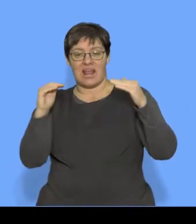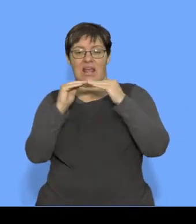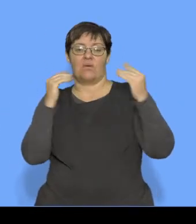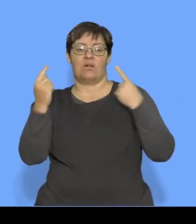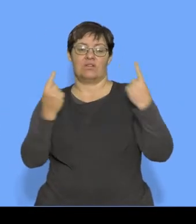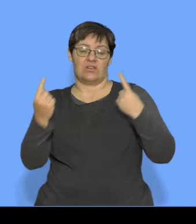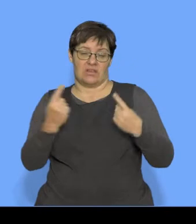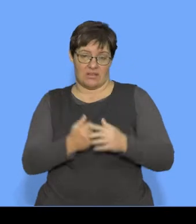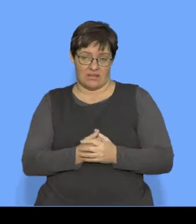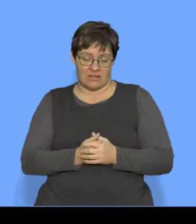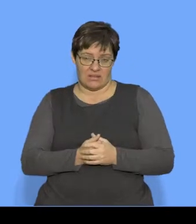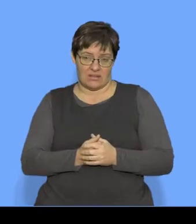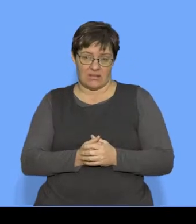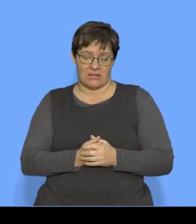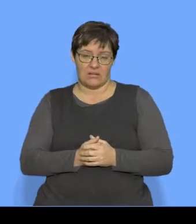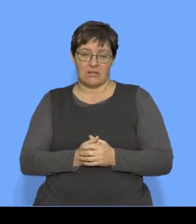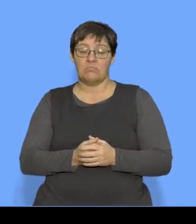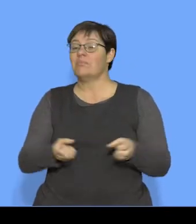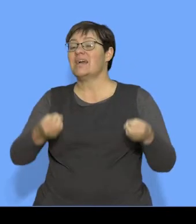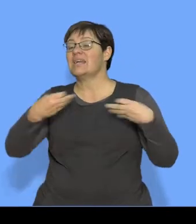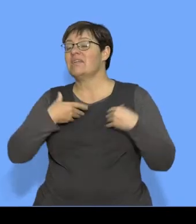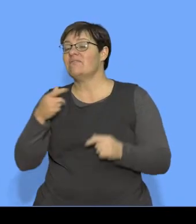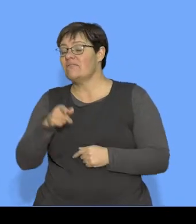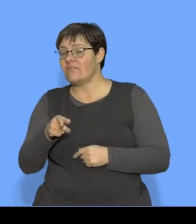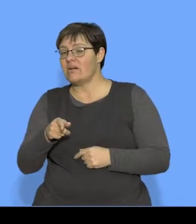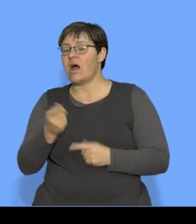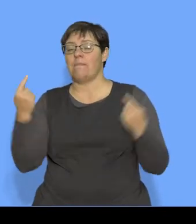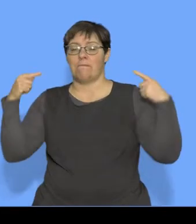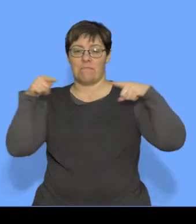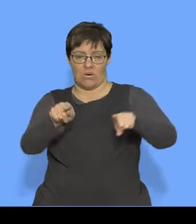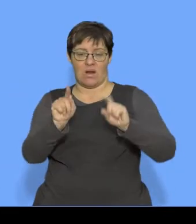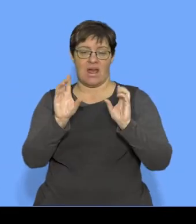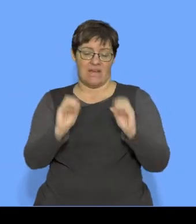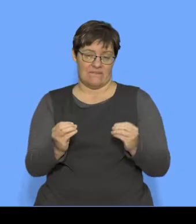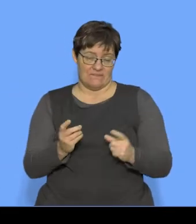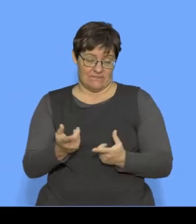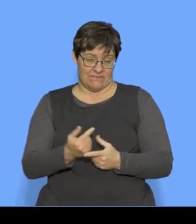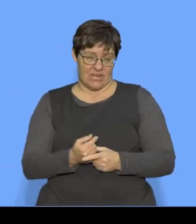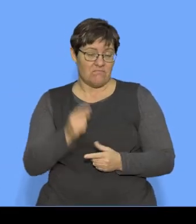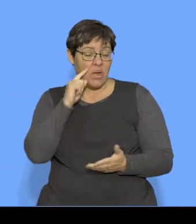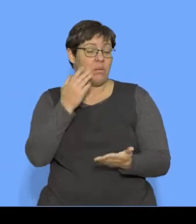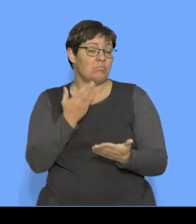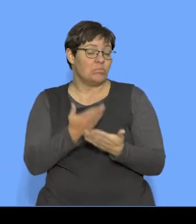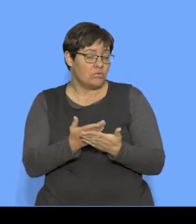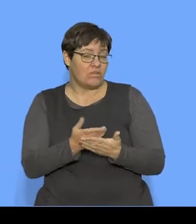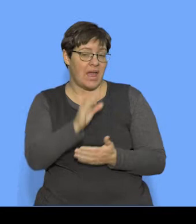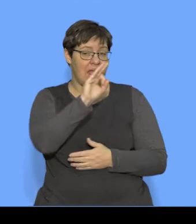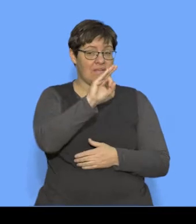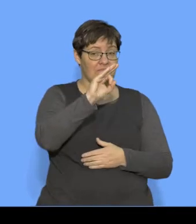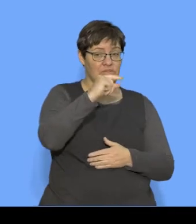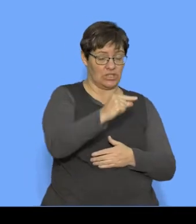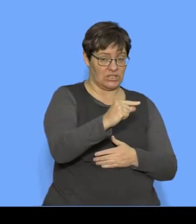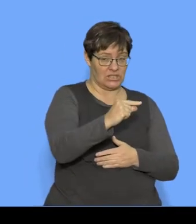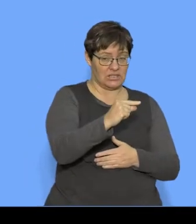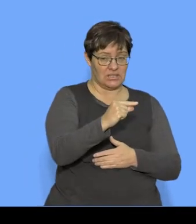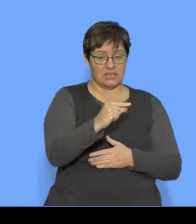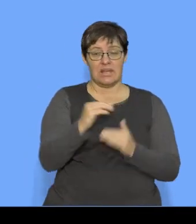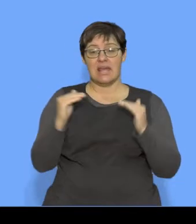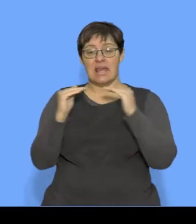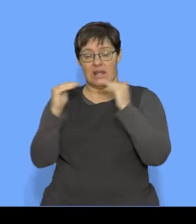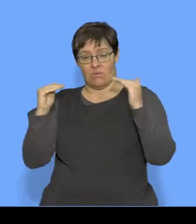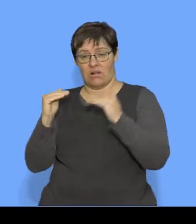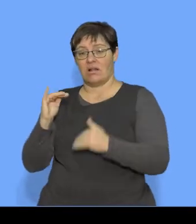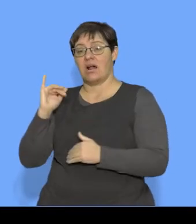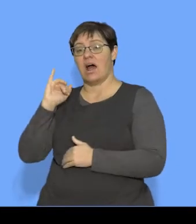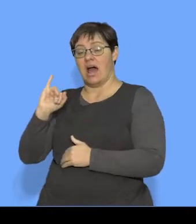and equal, right? So already I am given that they are parallel. So if I can prove that FG